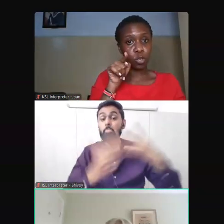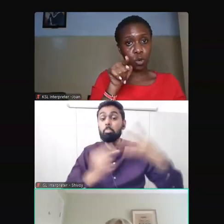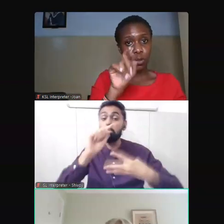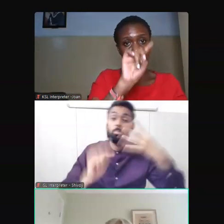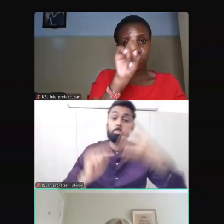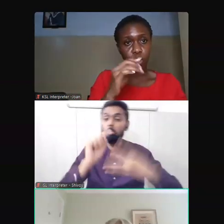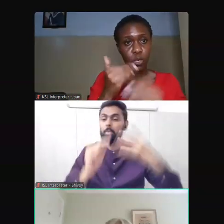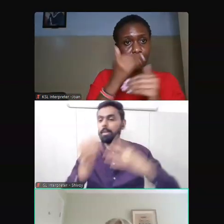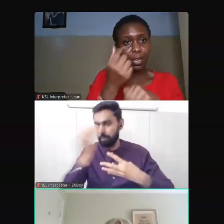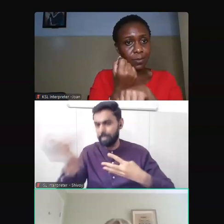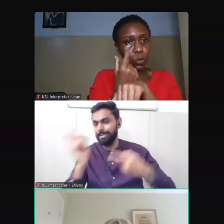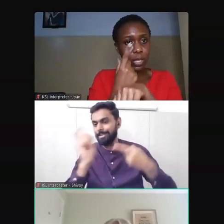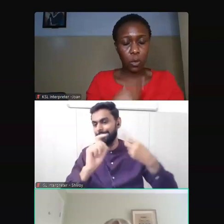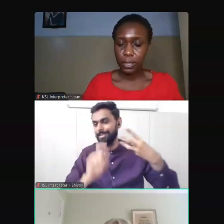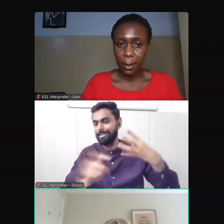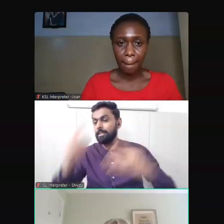seconds.